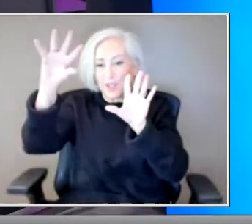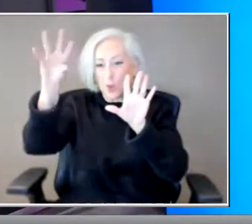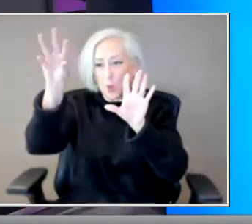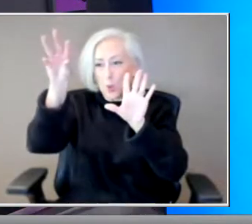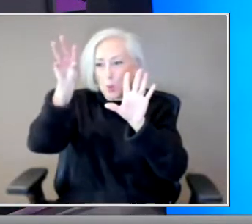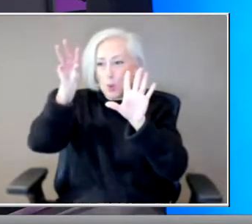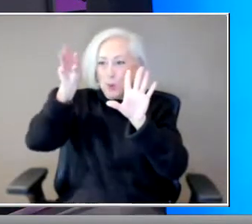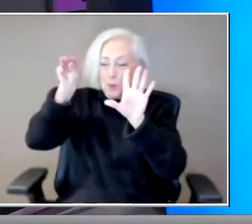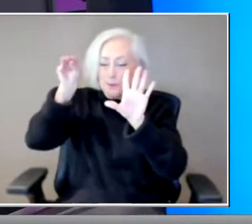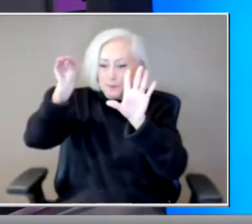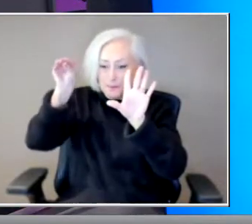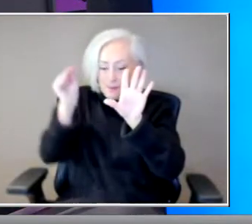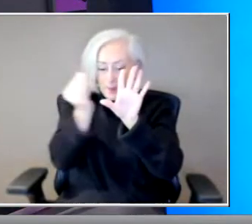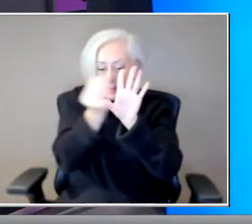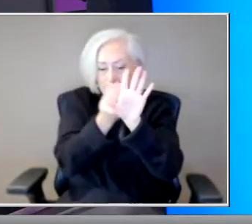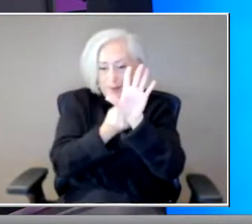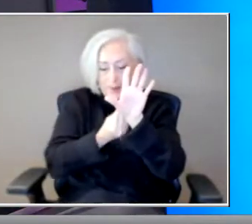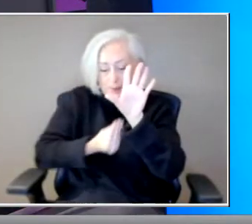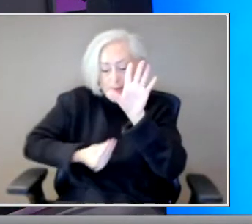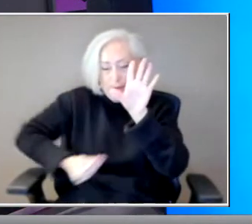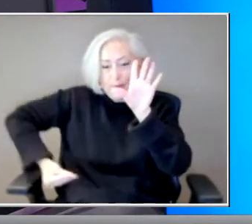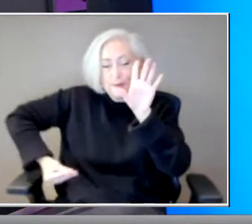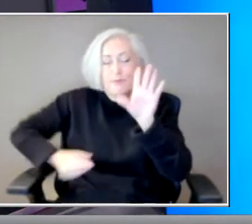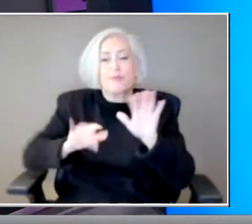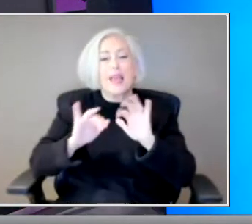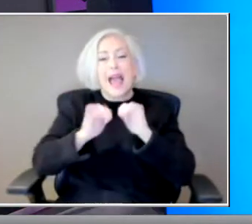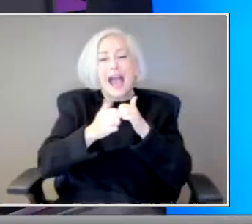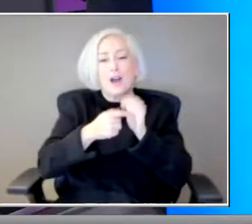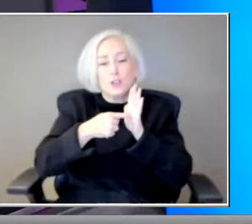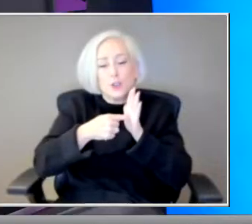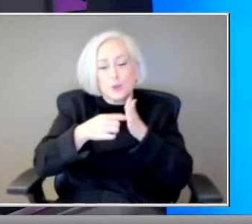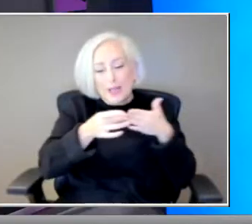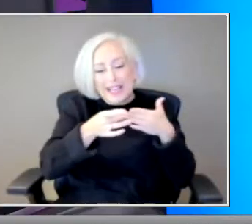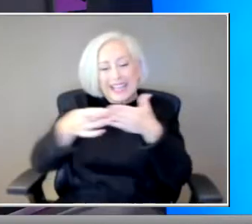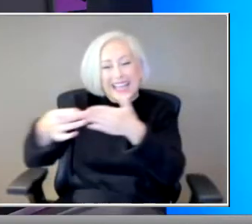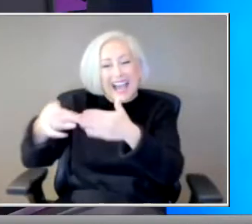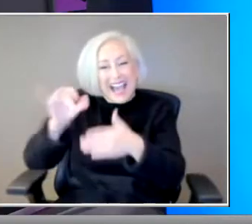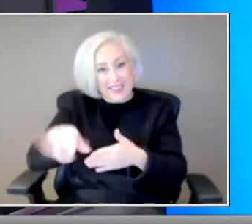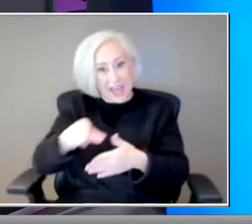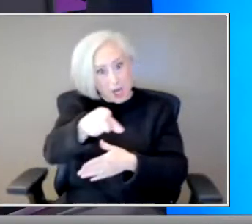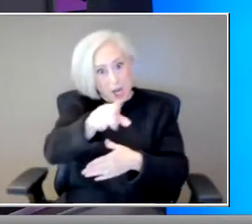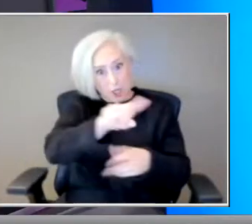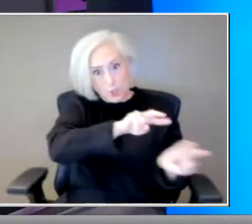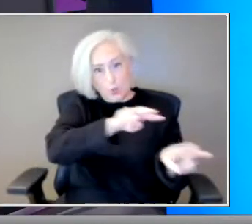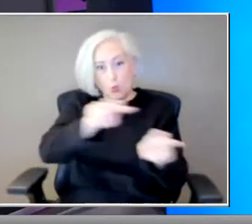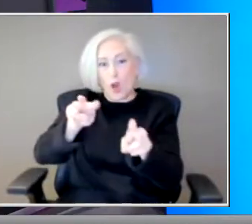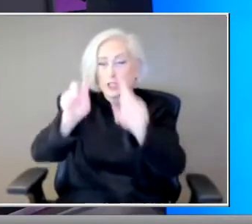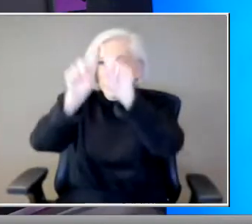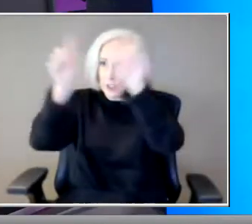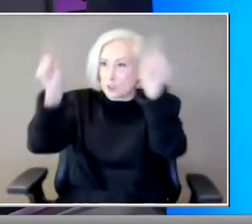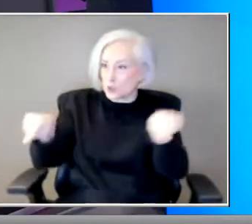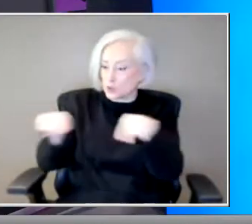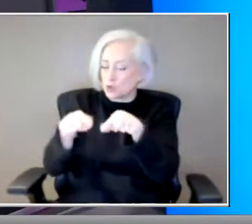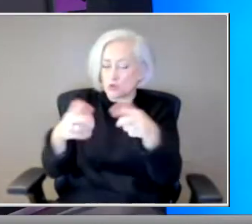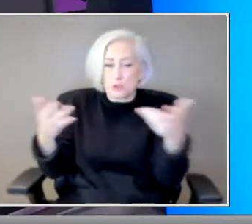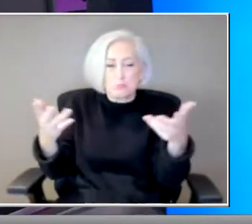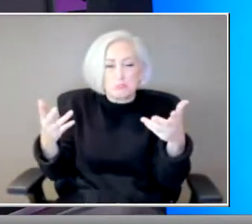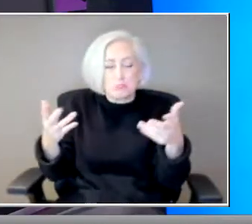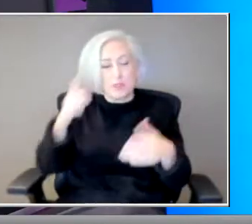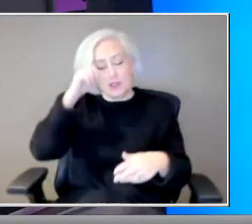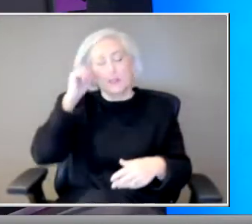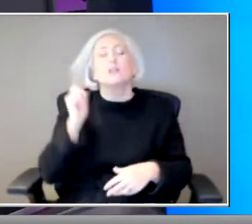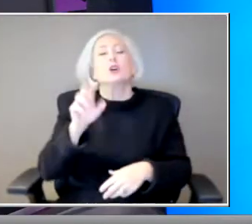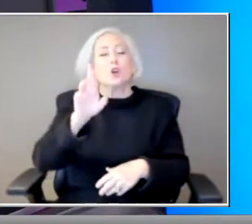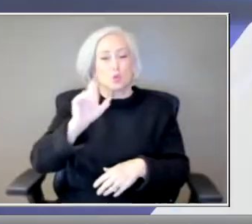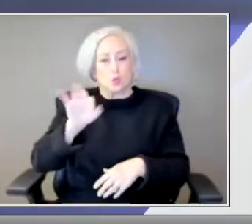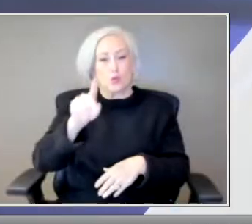you guiding that? Are you looking at a screen showing you, how does that work? Yeah, so Richard's laying on the table, I'm next to